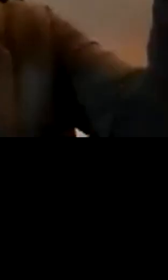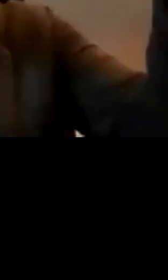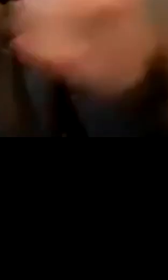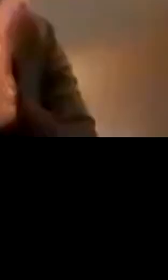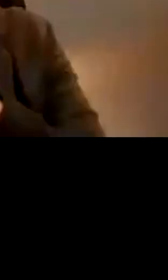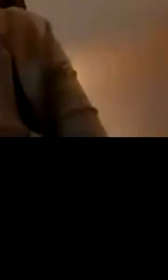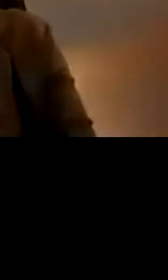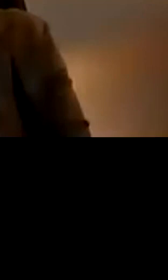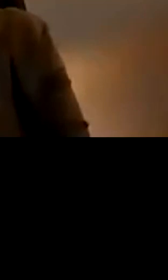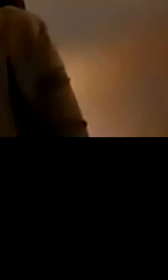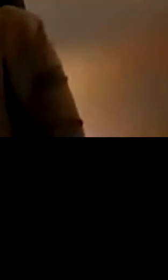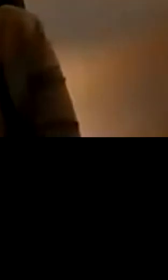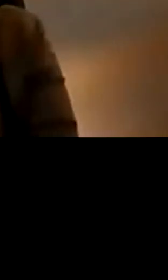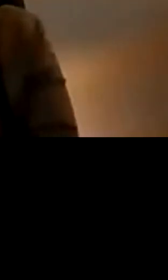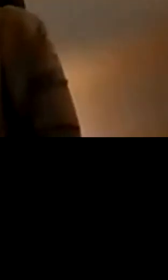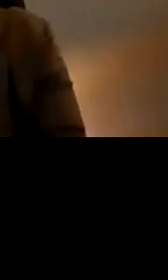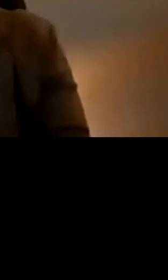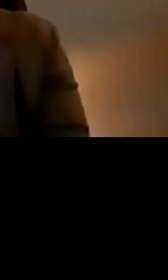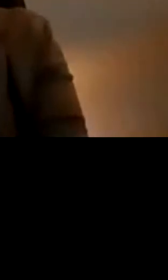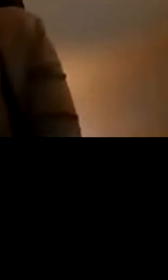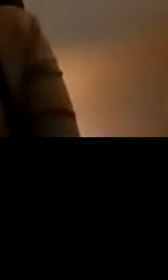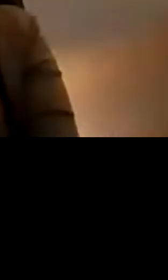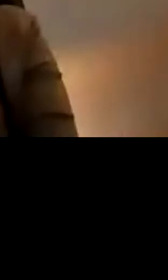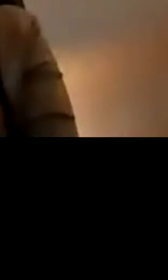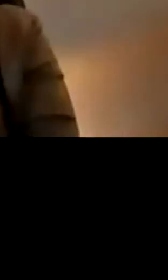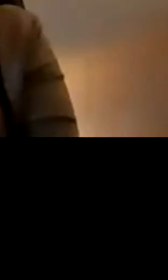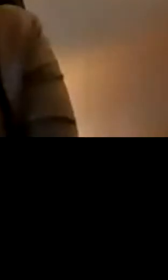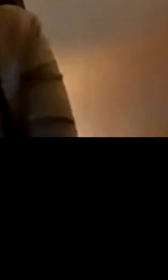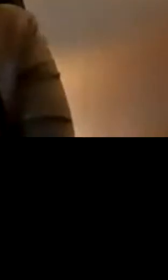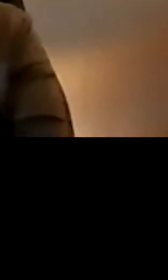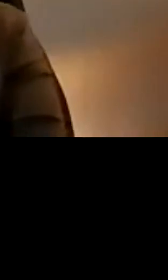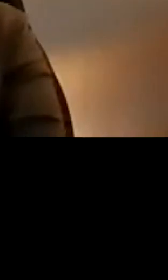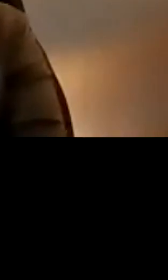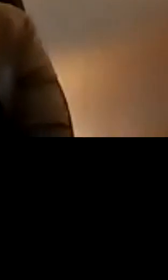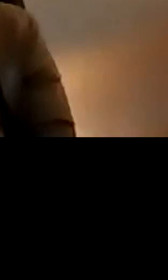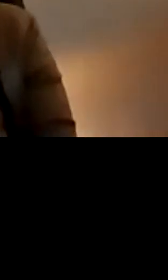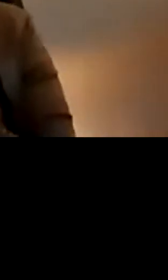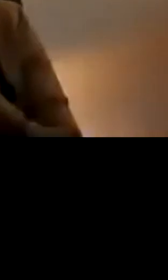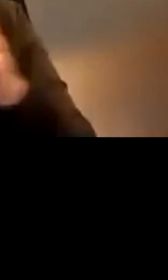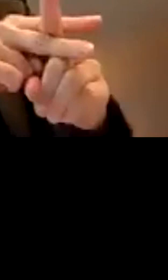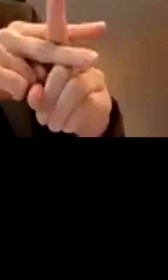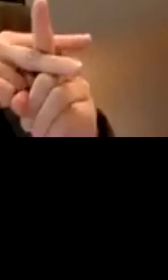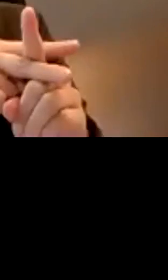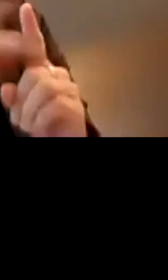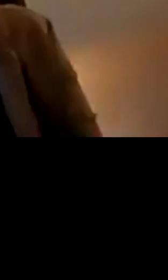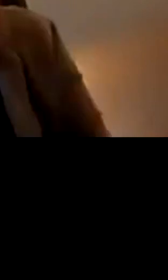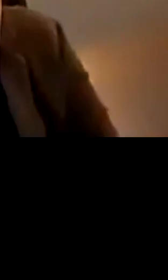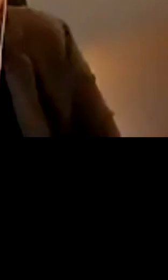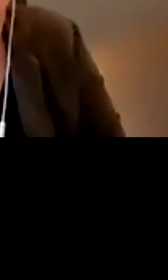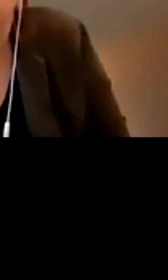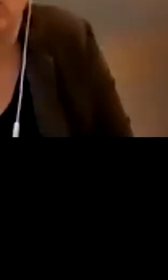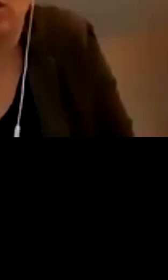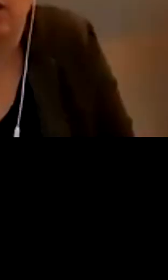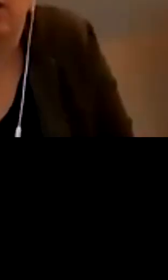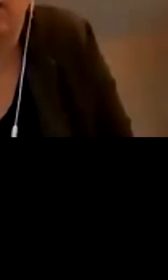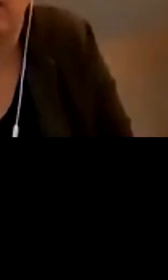which in our case is cognitive remediation, and put it into the state of Georgia in less